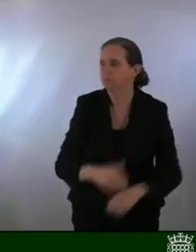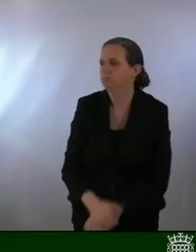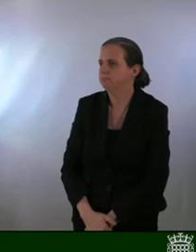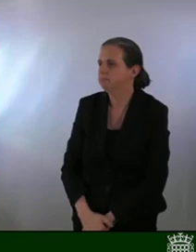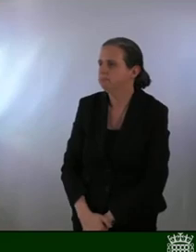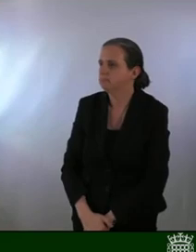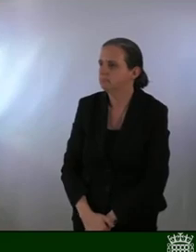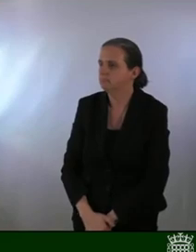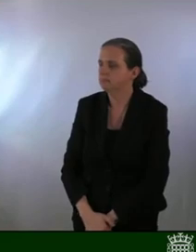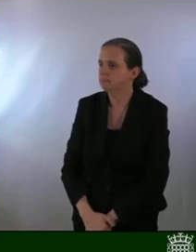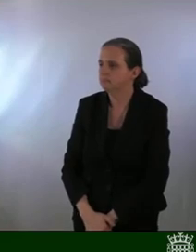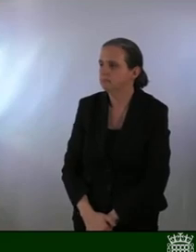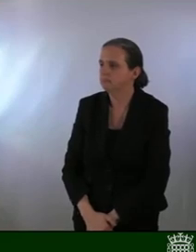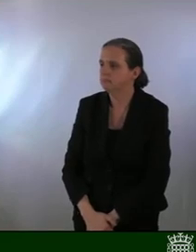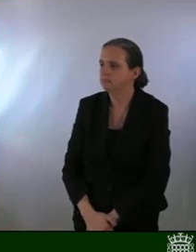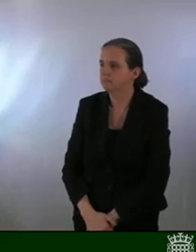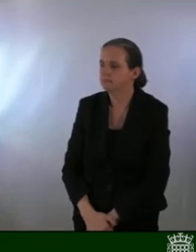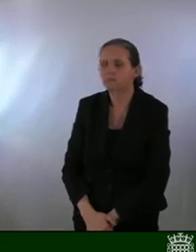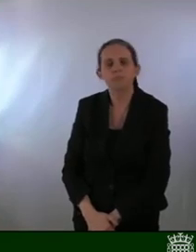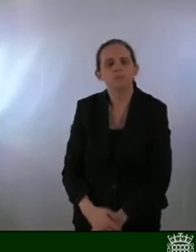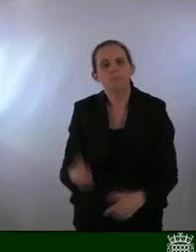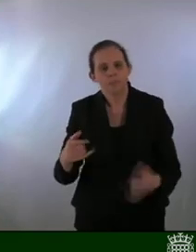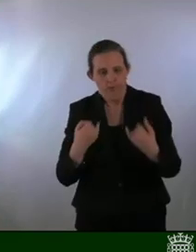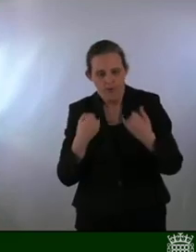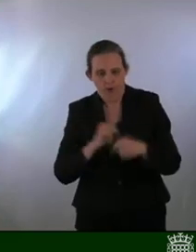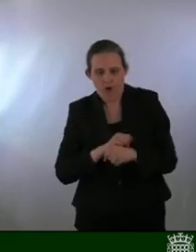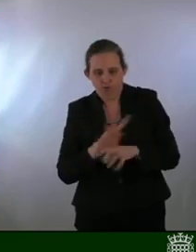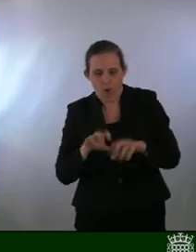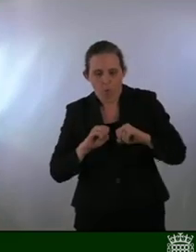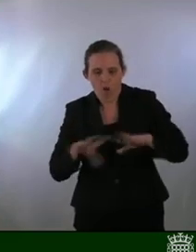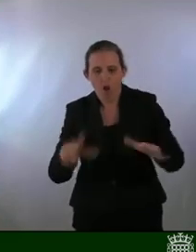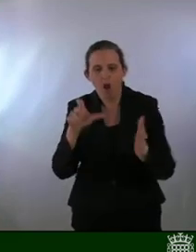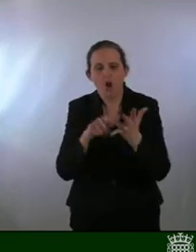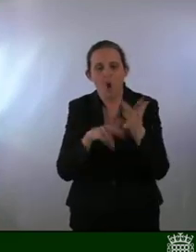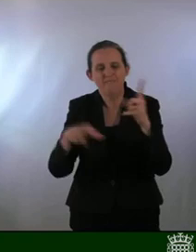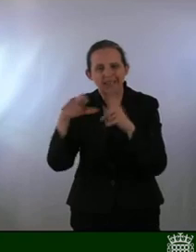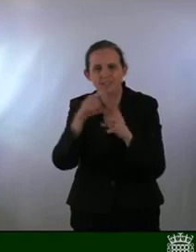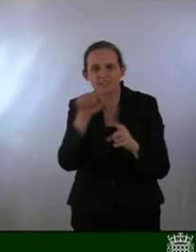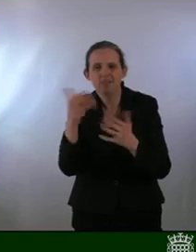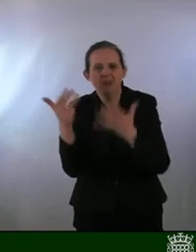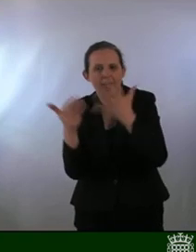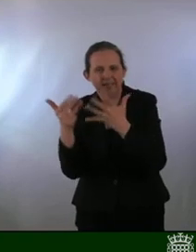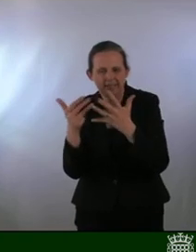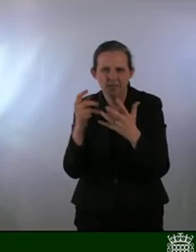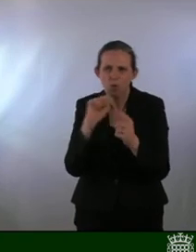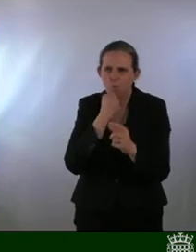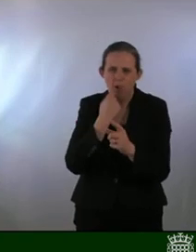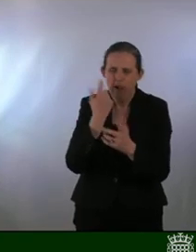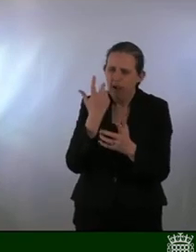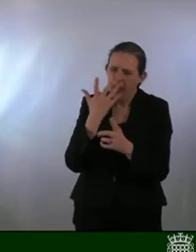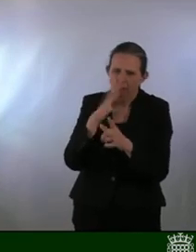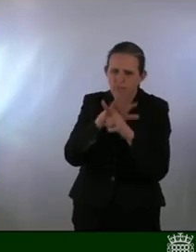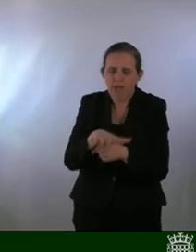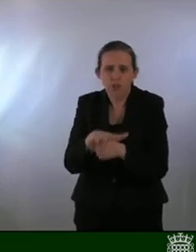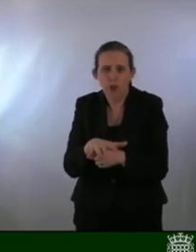Speaker, Covid-19 will may put particular pressure on the dozen or so unavoidably small hospitals that serve isolated and island communities.